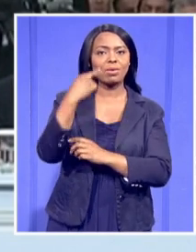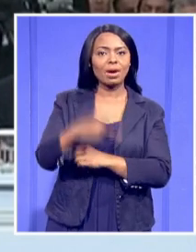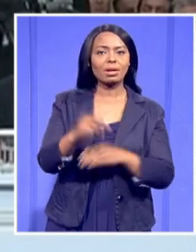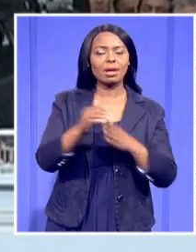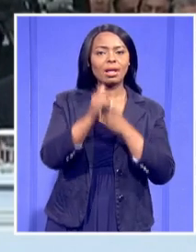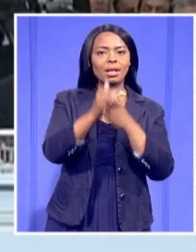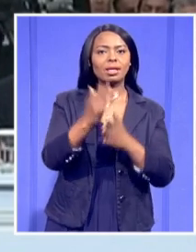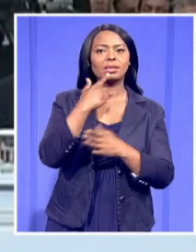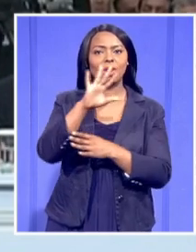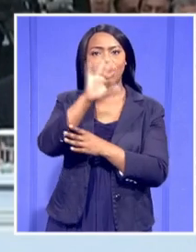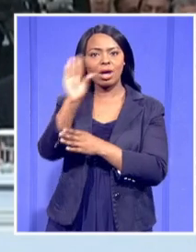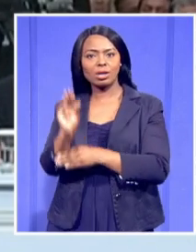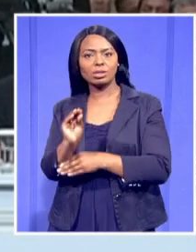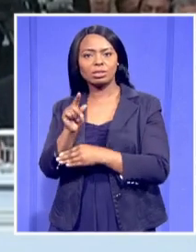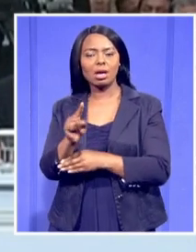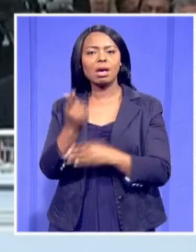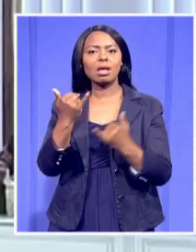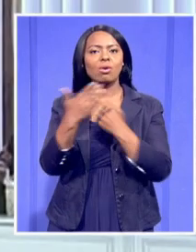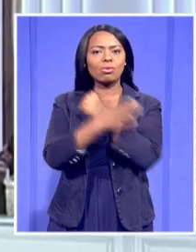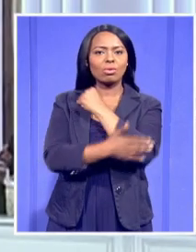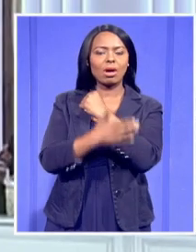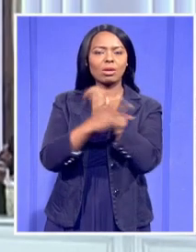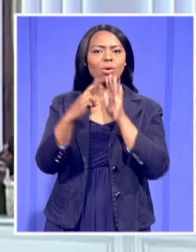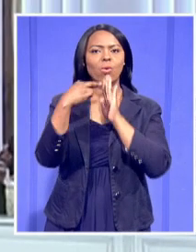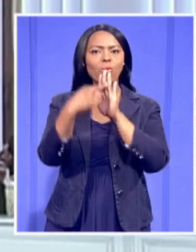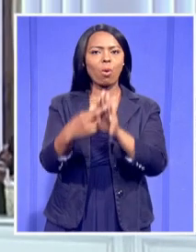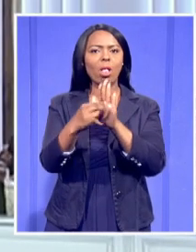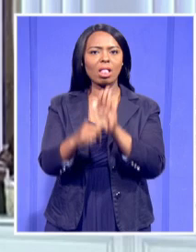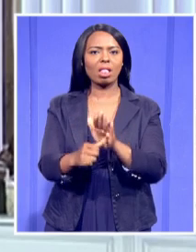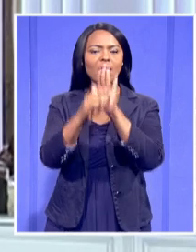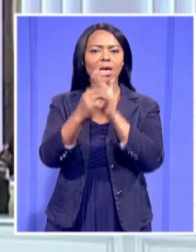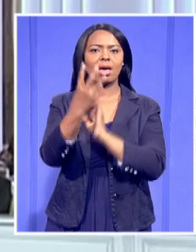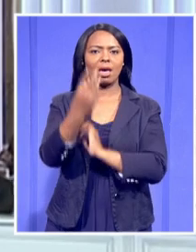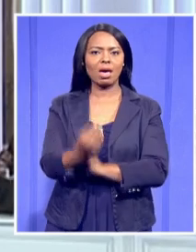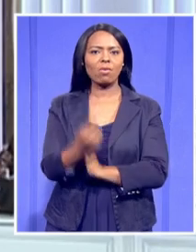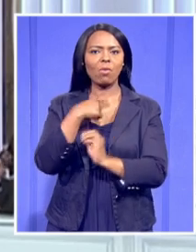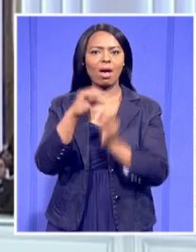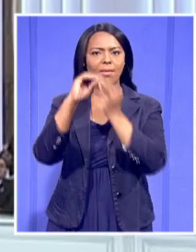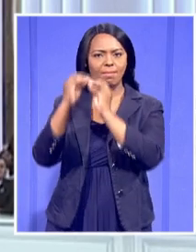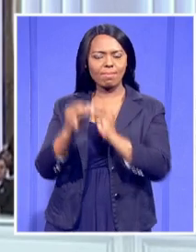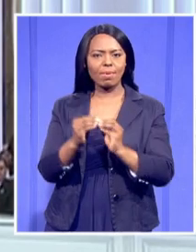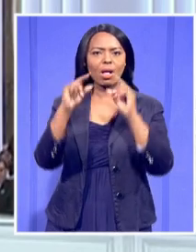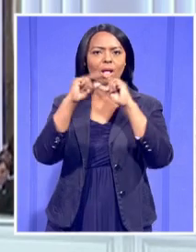Asian countries have a prominent role to play in shaping the global affairs.